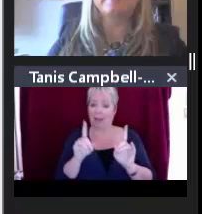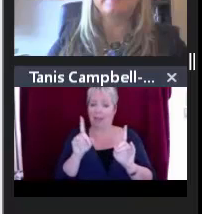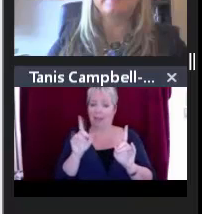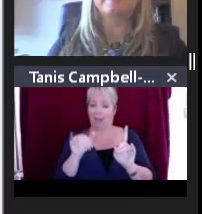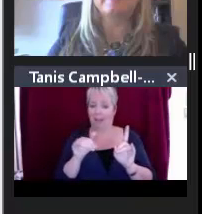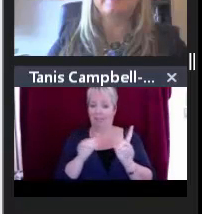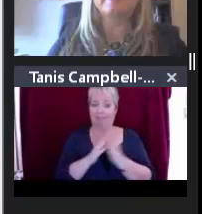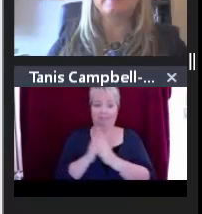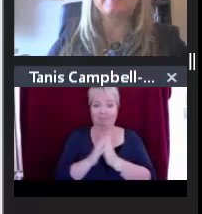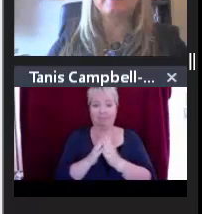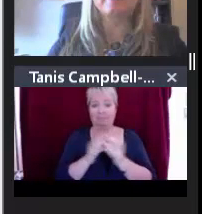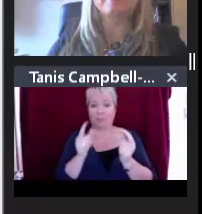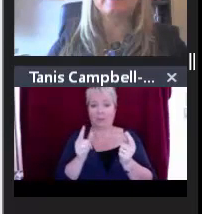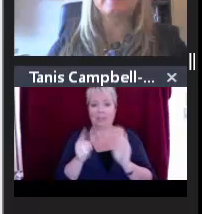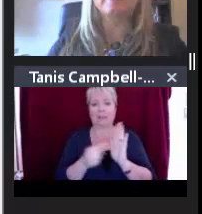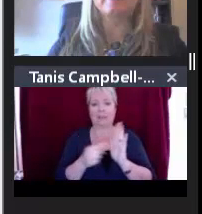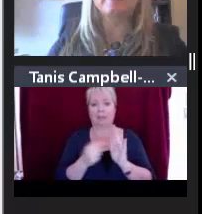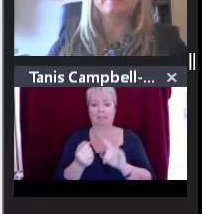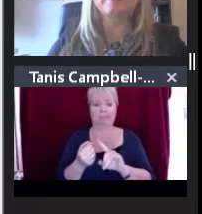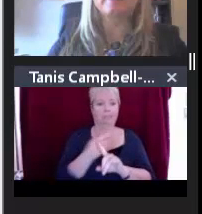from